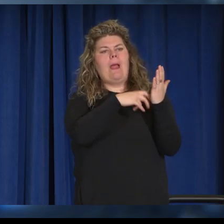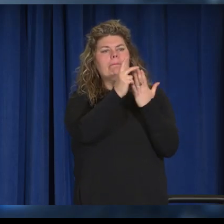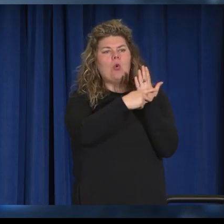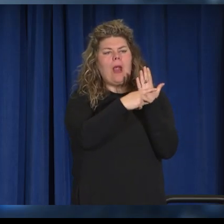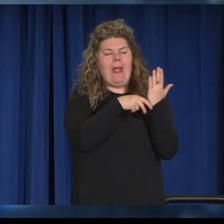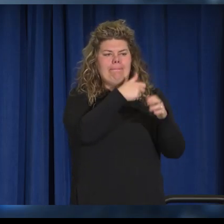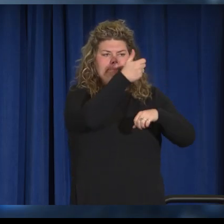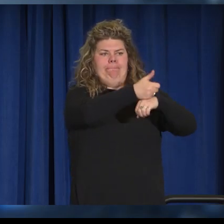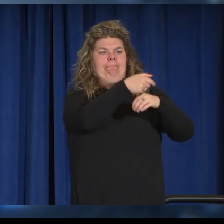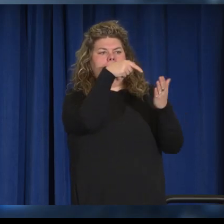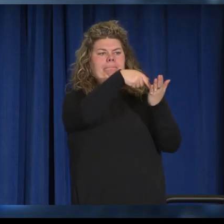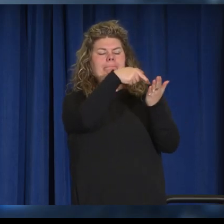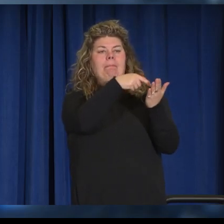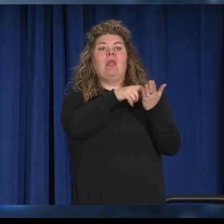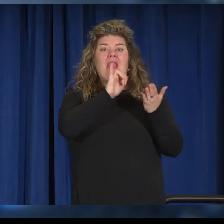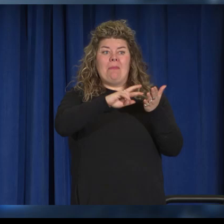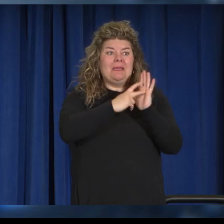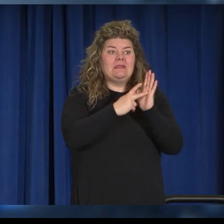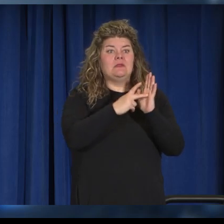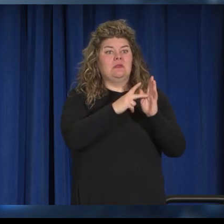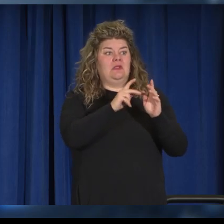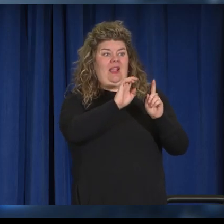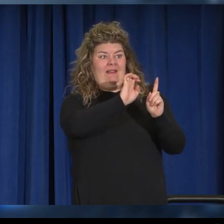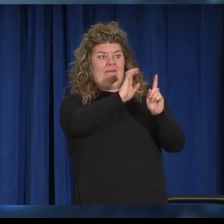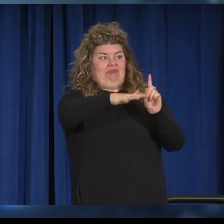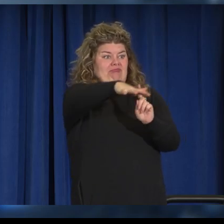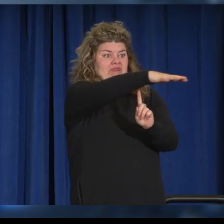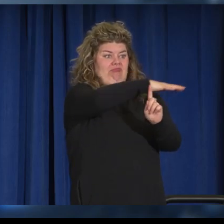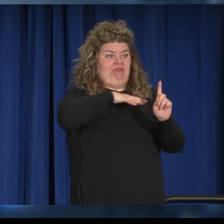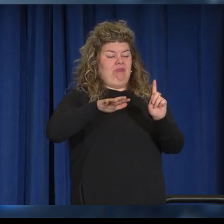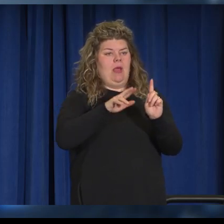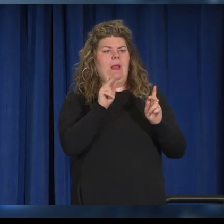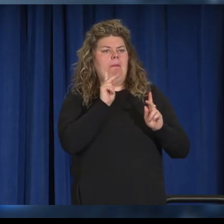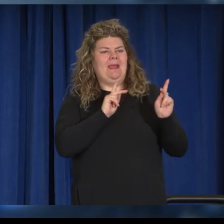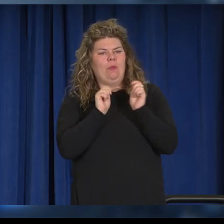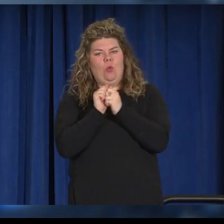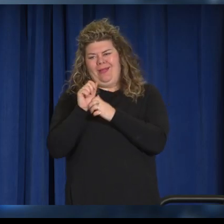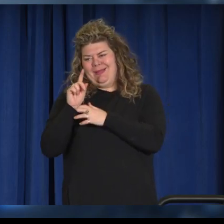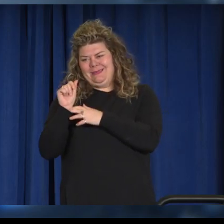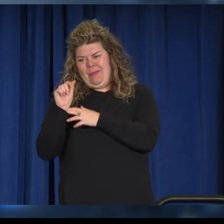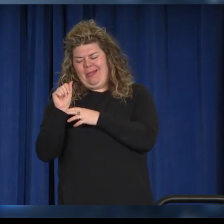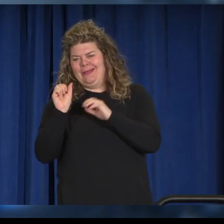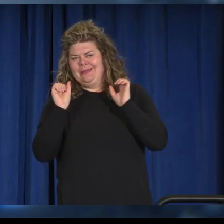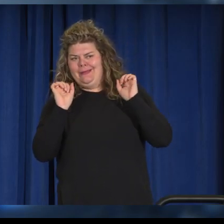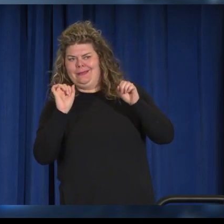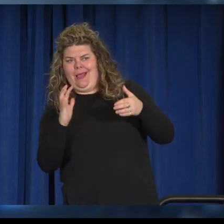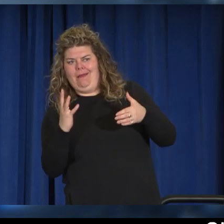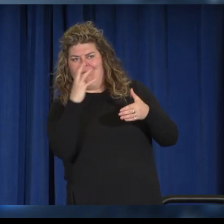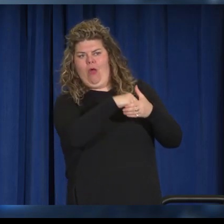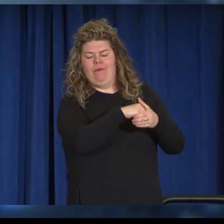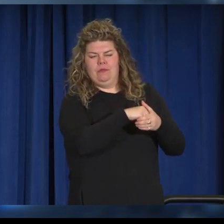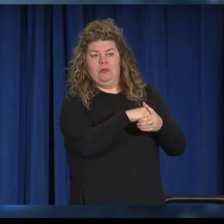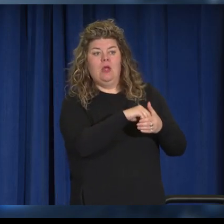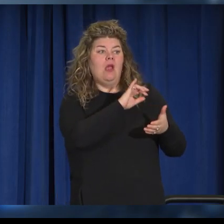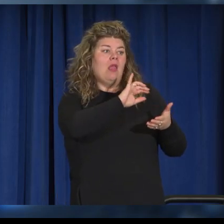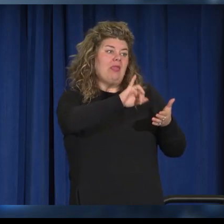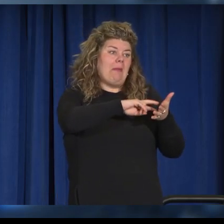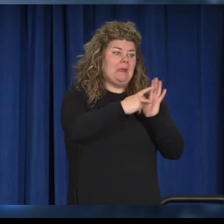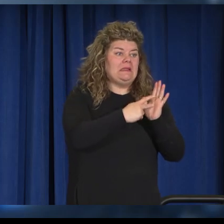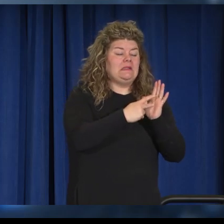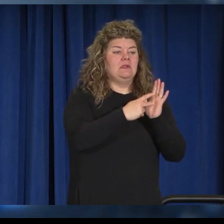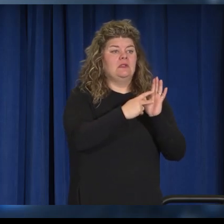an environment such that people with disabilities could engage in sport, whether that's recreationally or whether